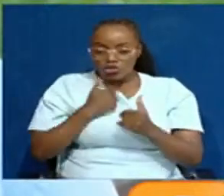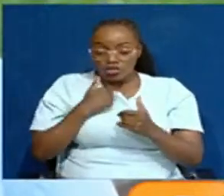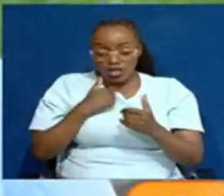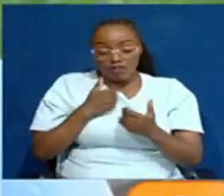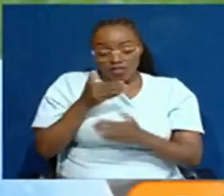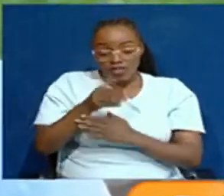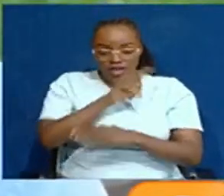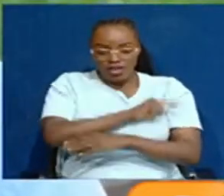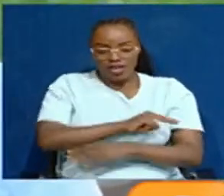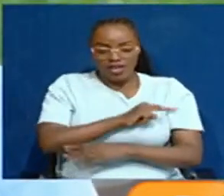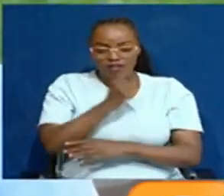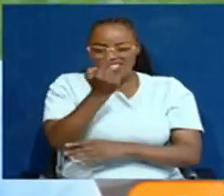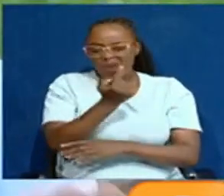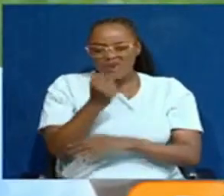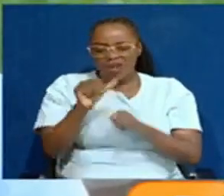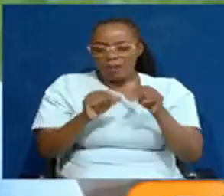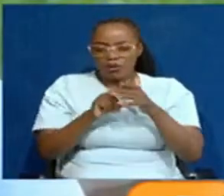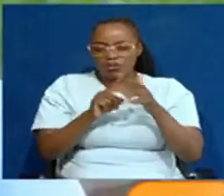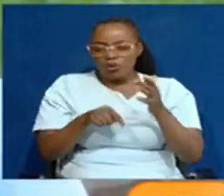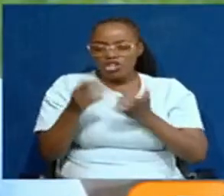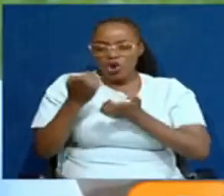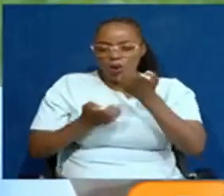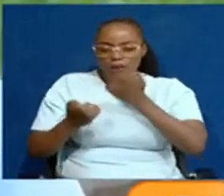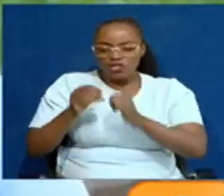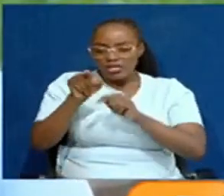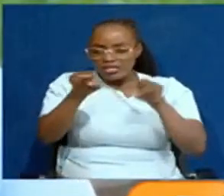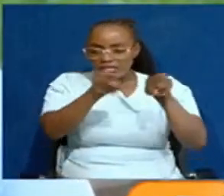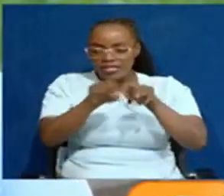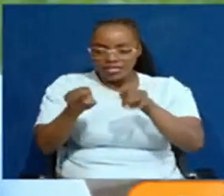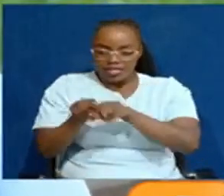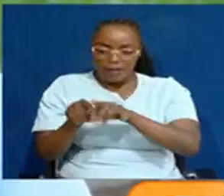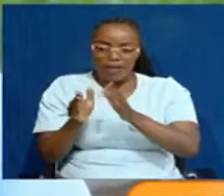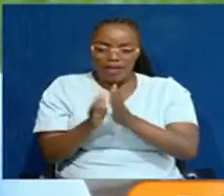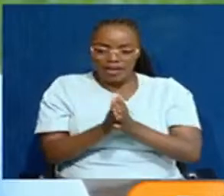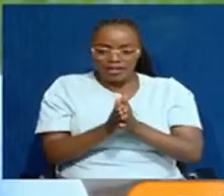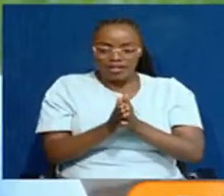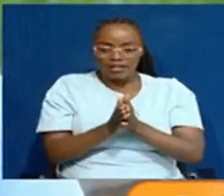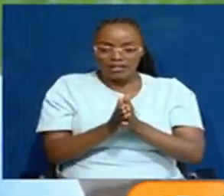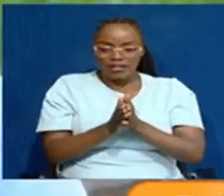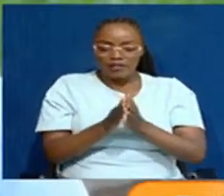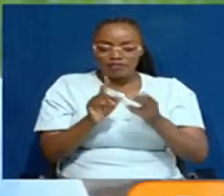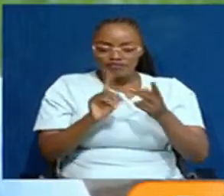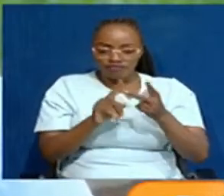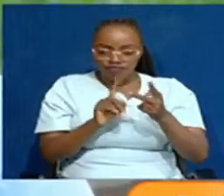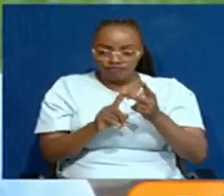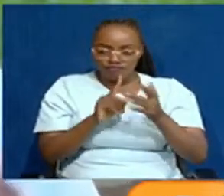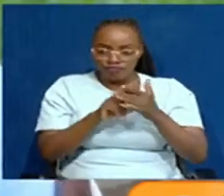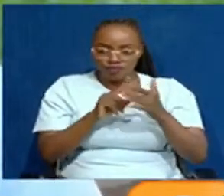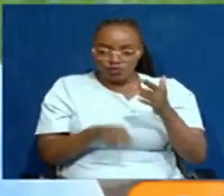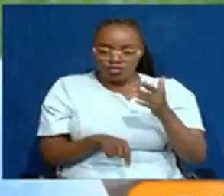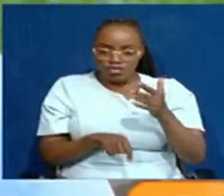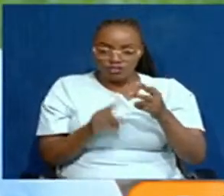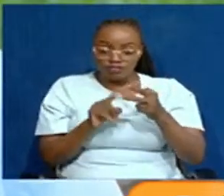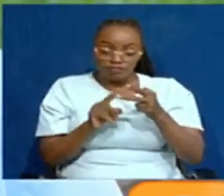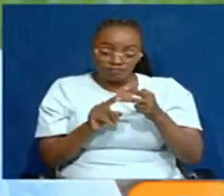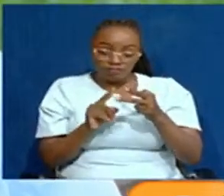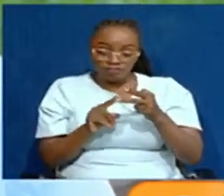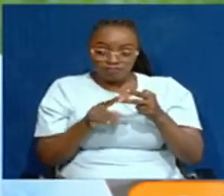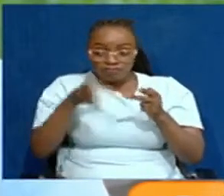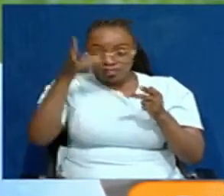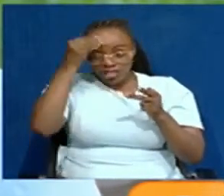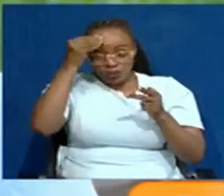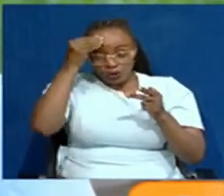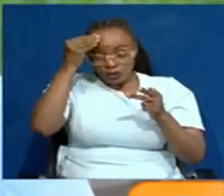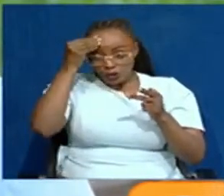nature. It's just about commercializing the same. And then a second one is